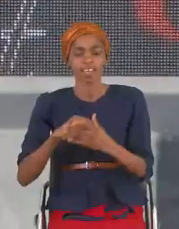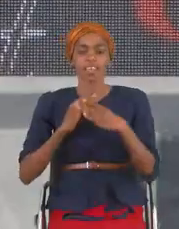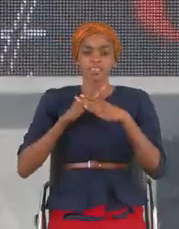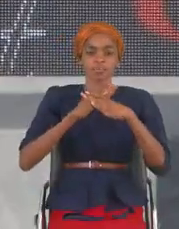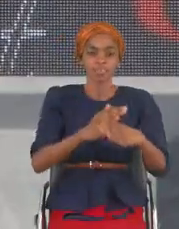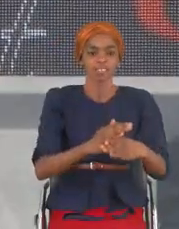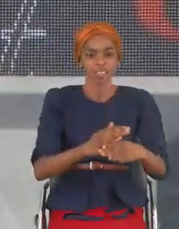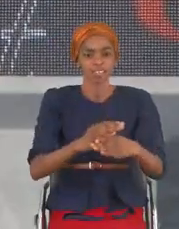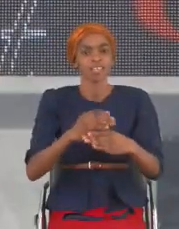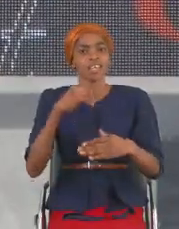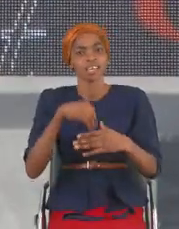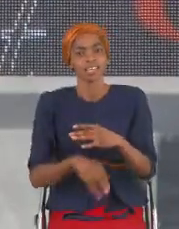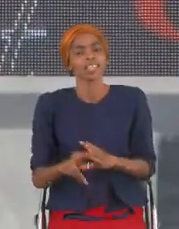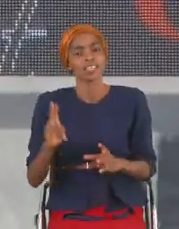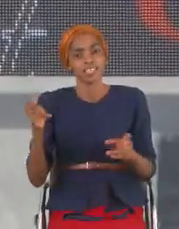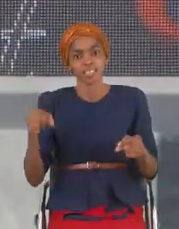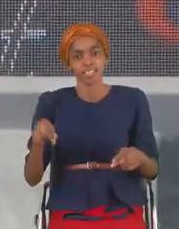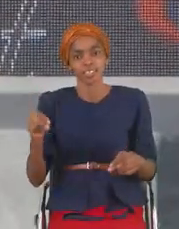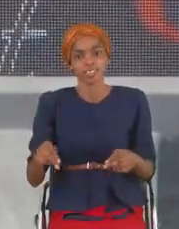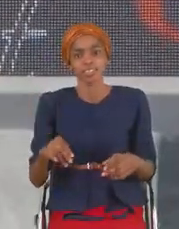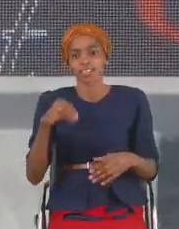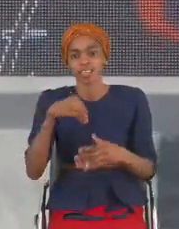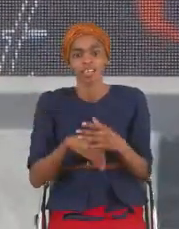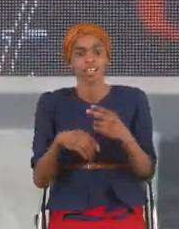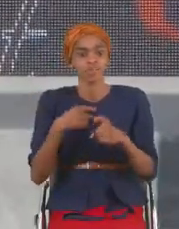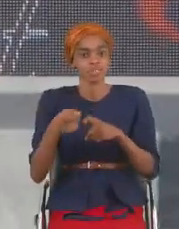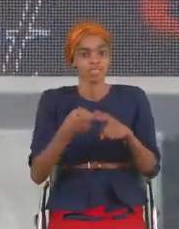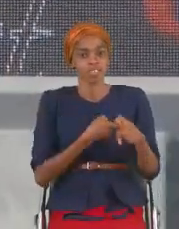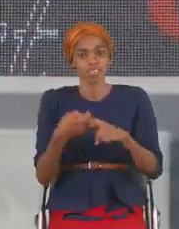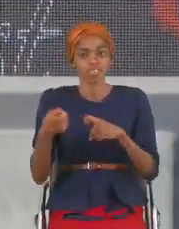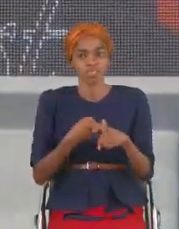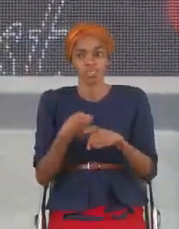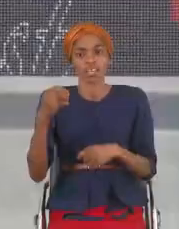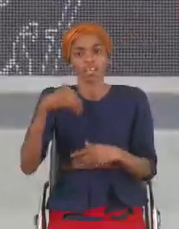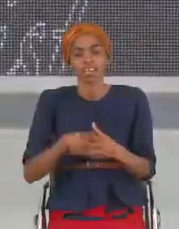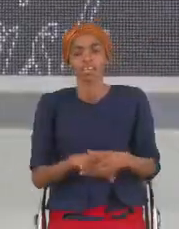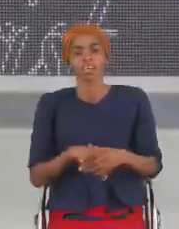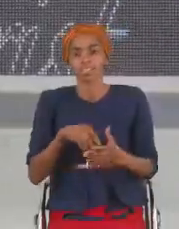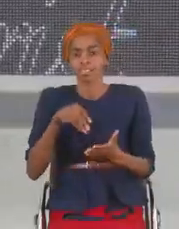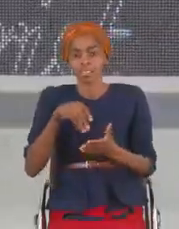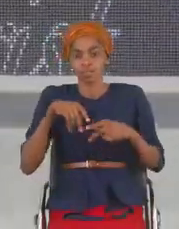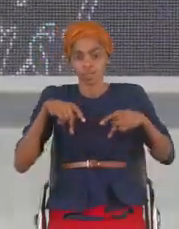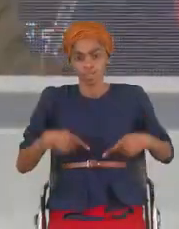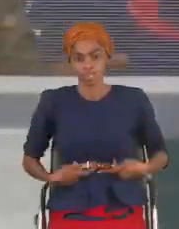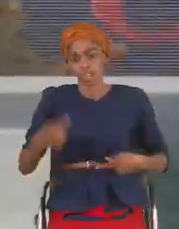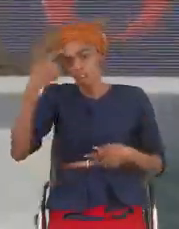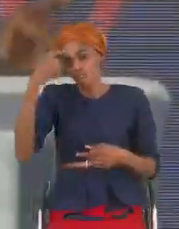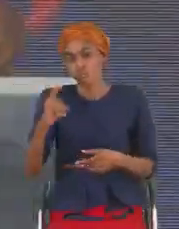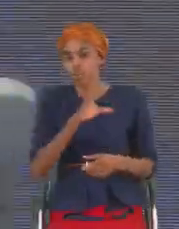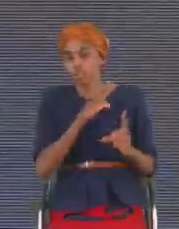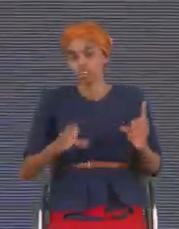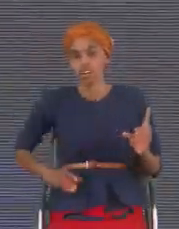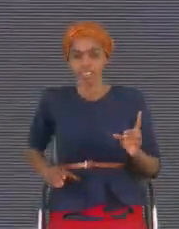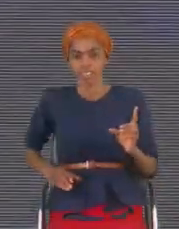in necessities, in persecutions, in distresses for Christ's sake. For